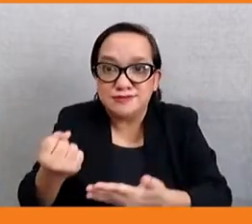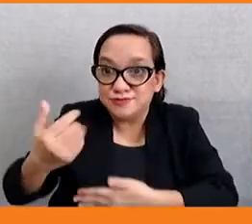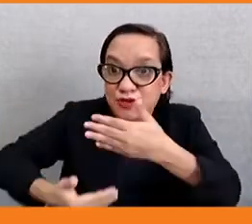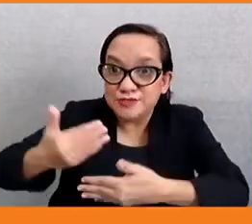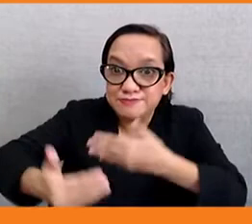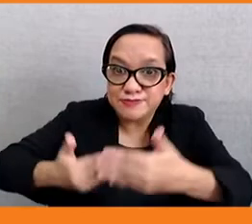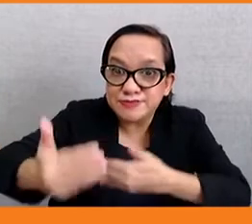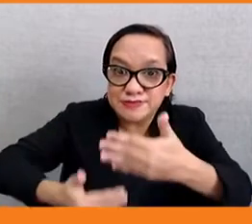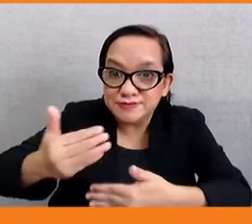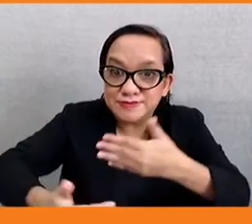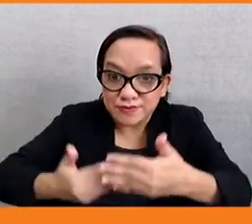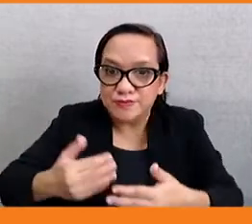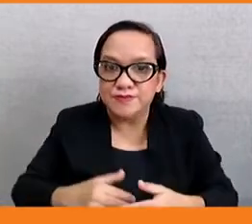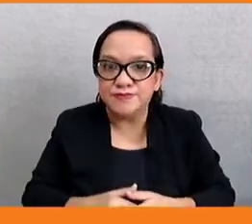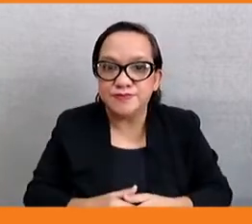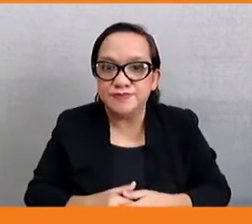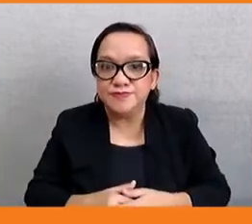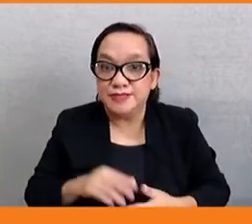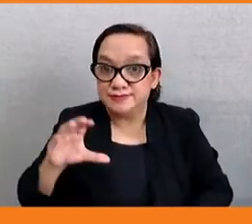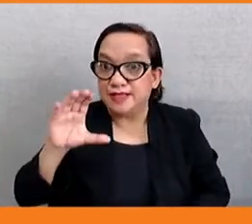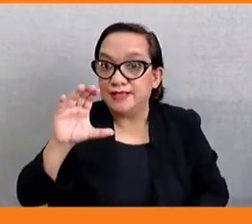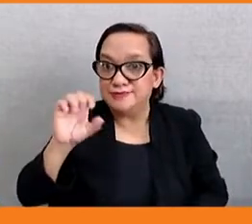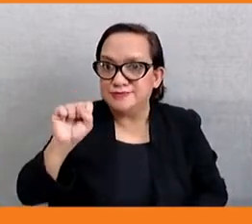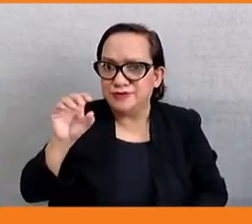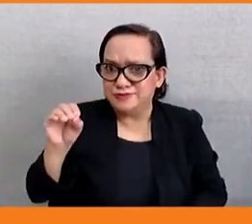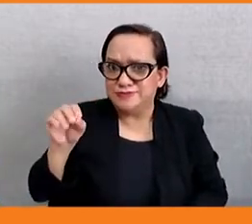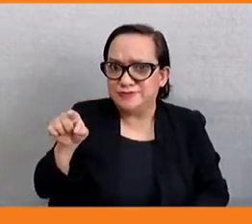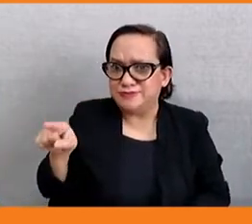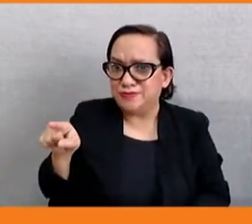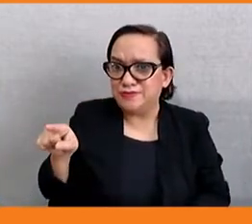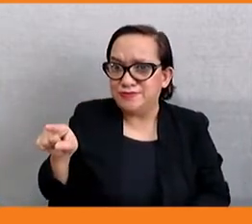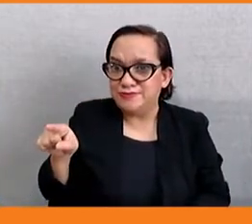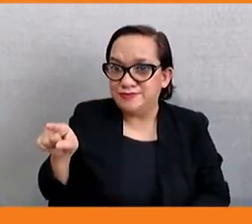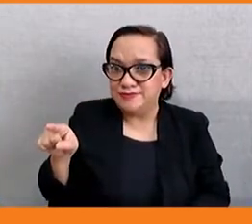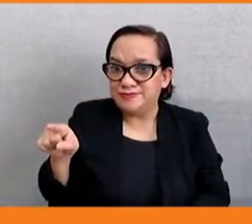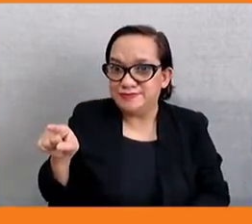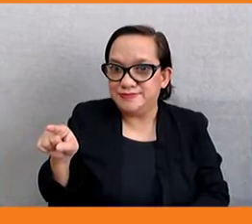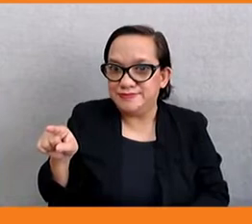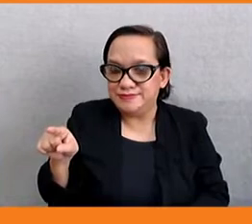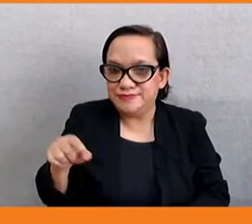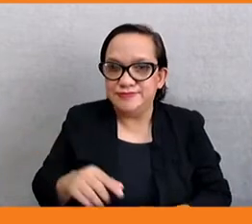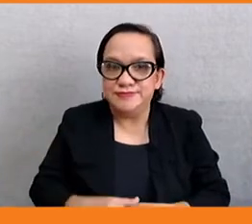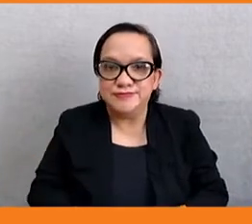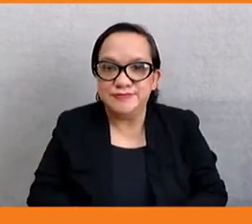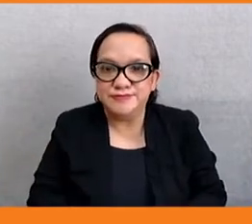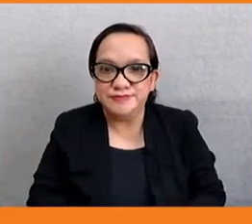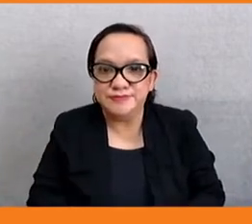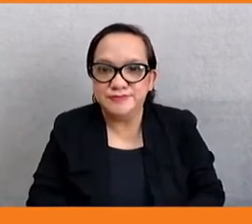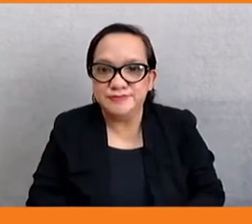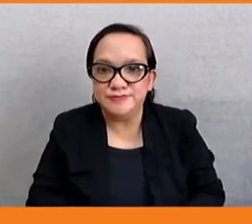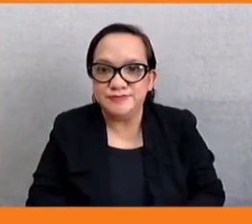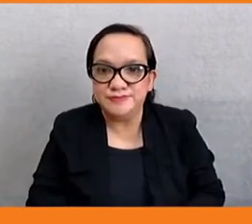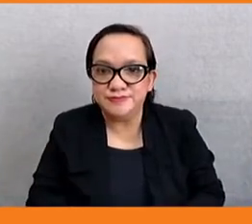CSOs on 17 topics to date. We highly appreciate your engagement, including your